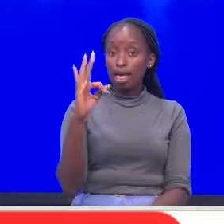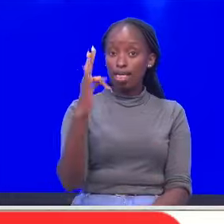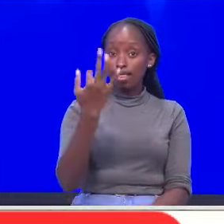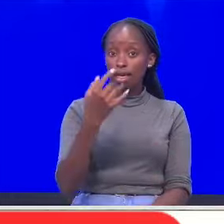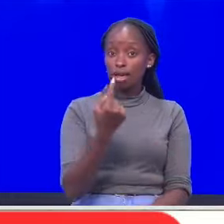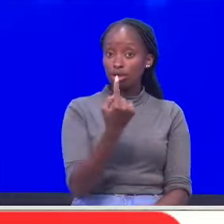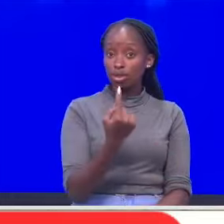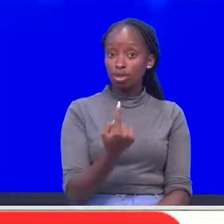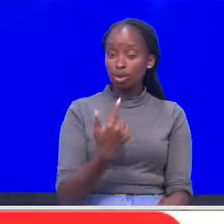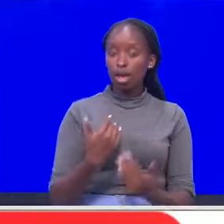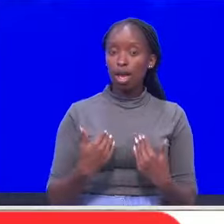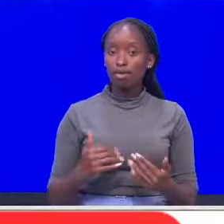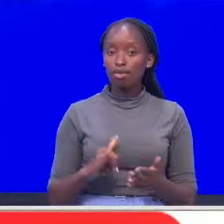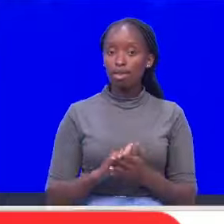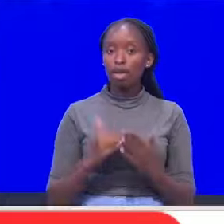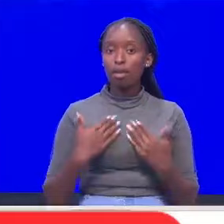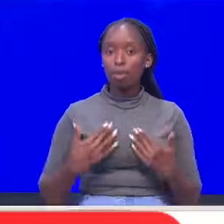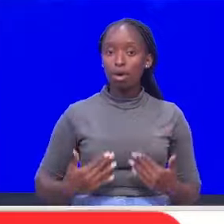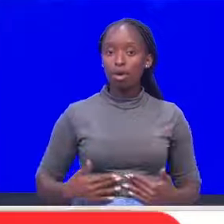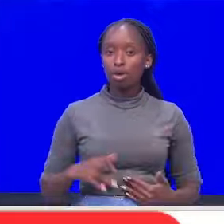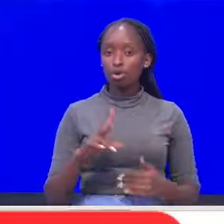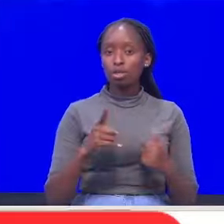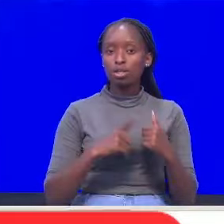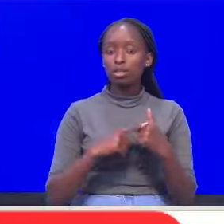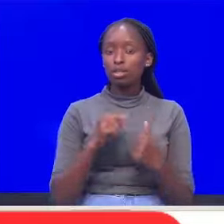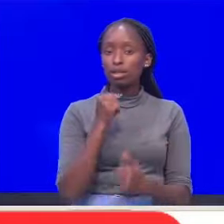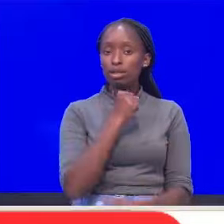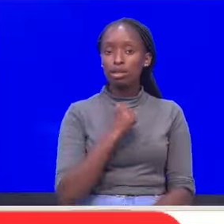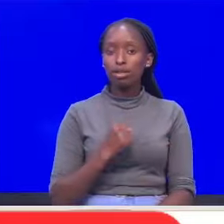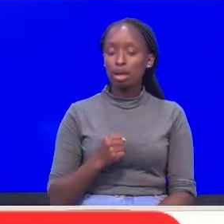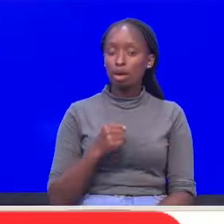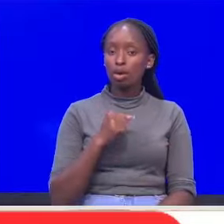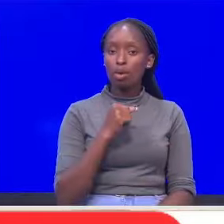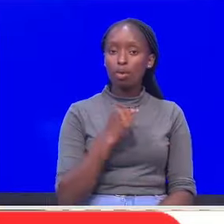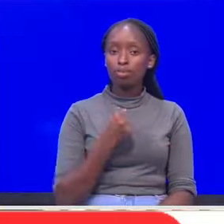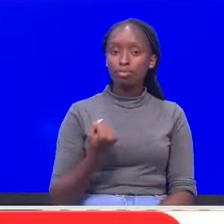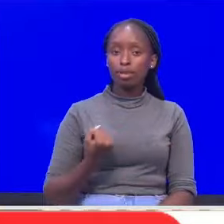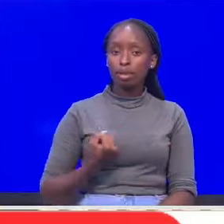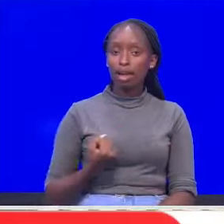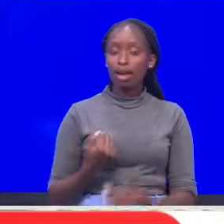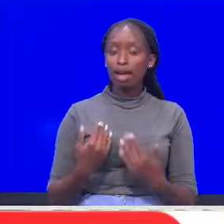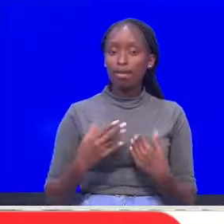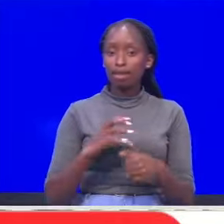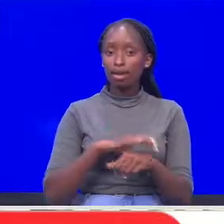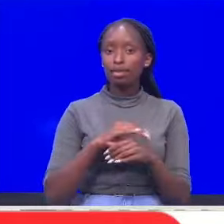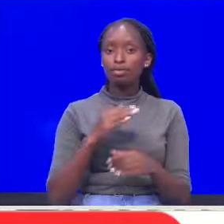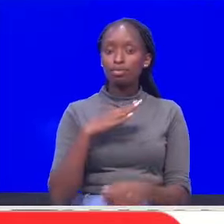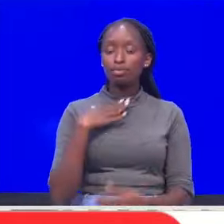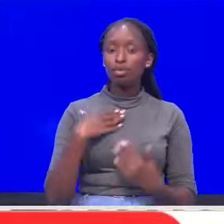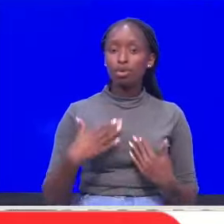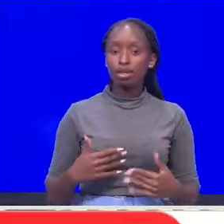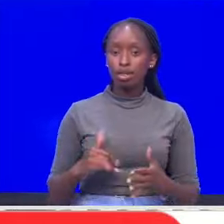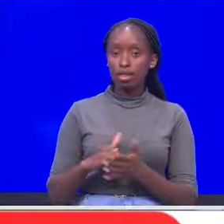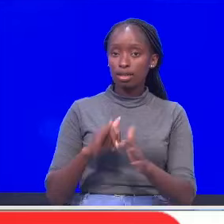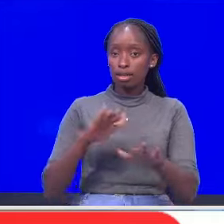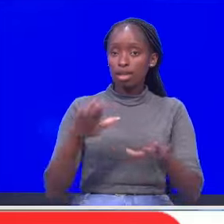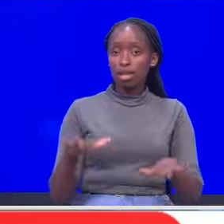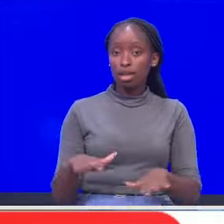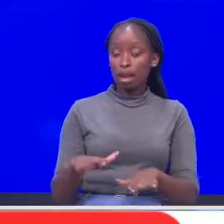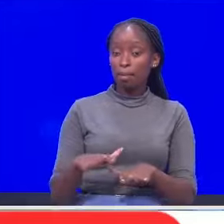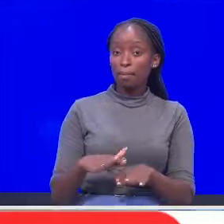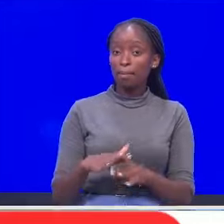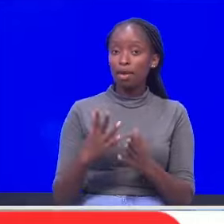lifeless body of 26-year-old Starlet Wahu was found in an Airbnb in Nairobi's South B estate. A post-mortem